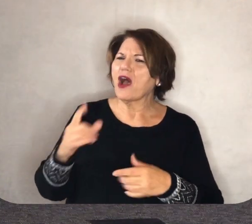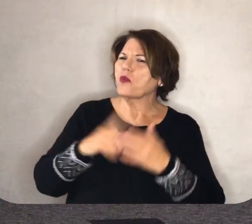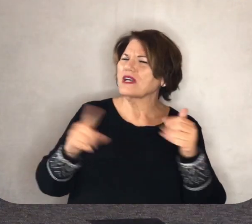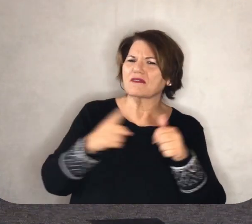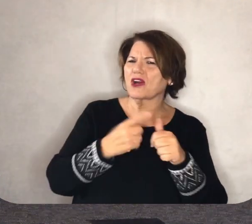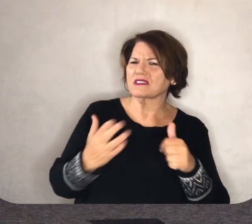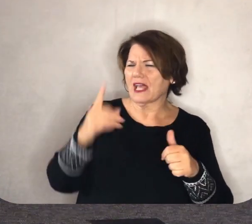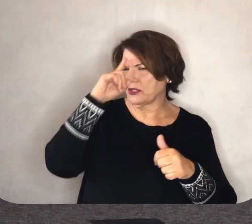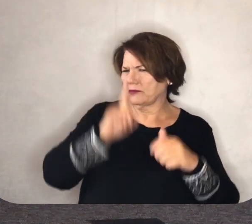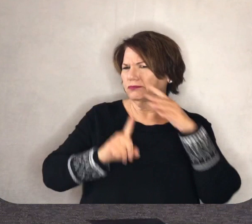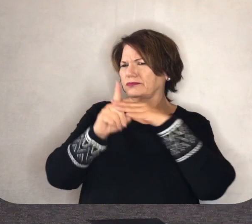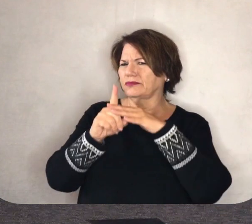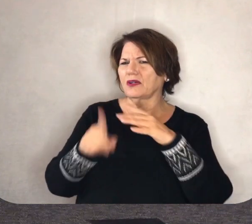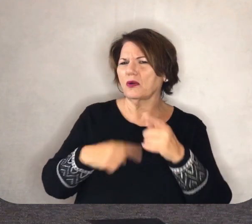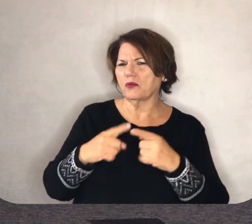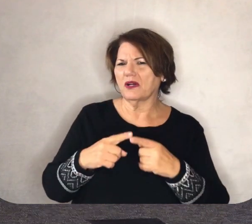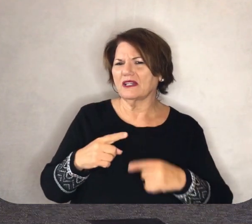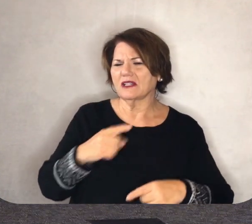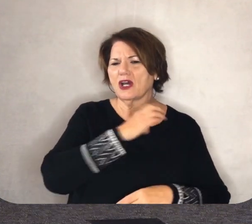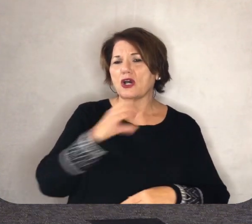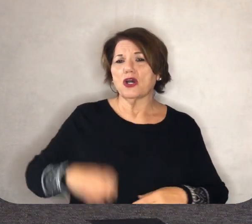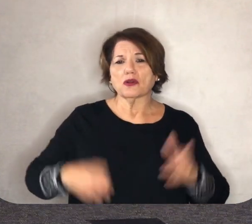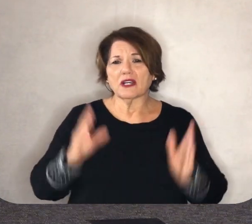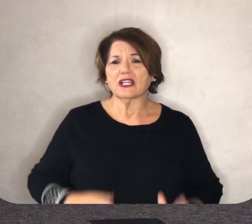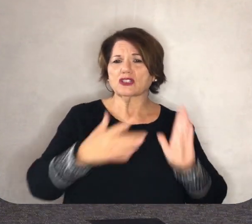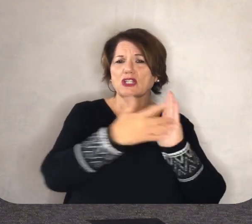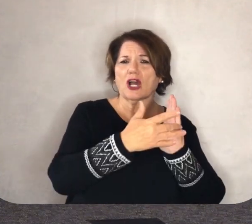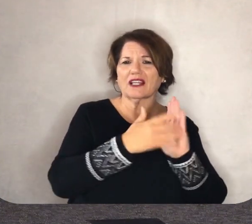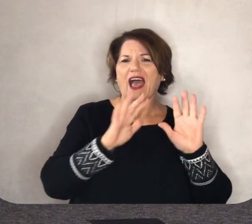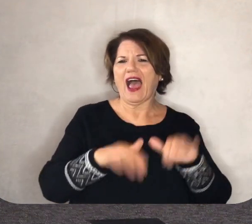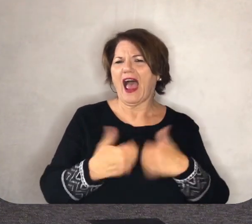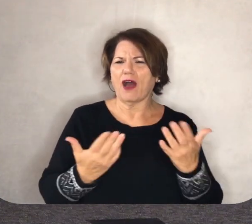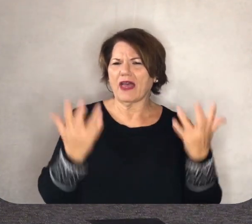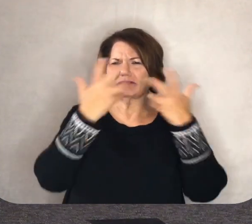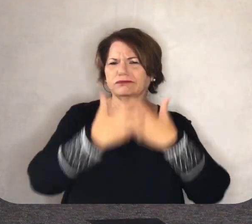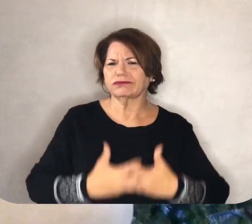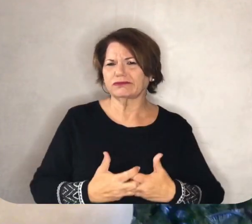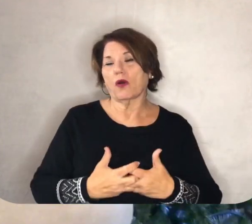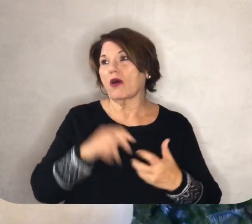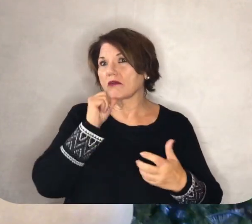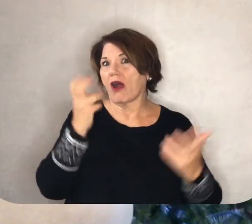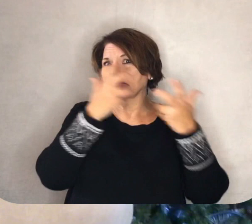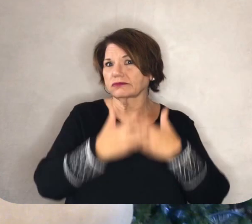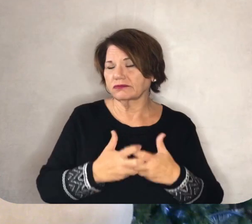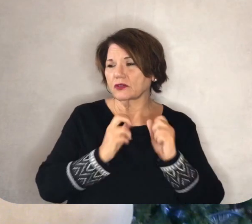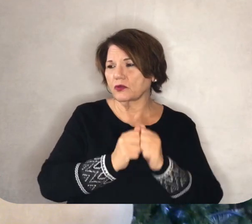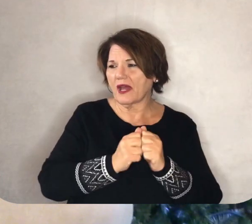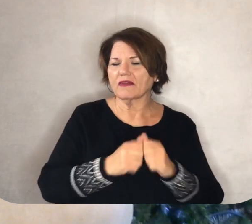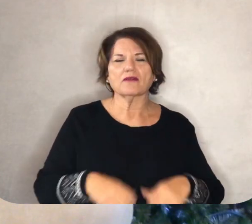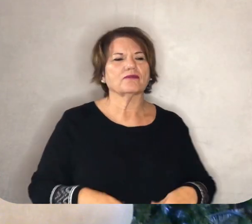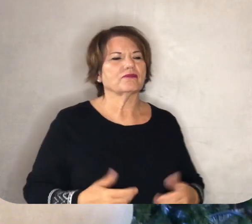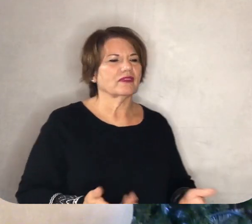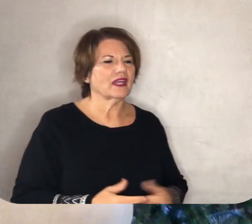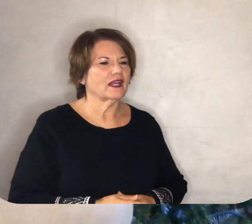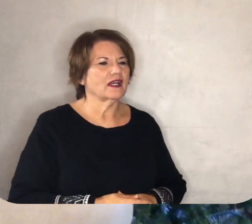first thing that comes to your mind in terms of Christians, technology, how that all plays together or doesn't play together? Yeah,